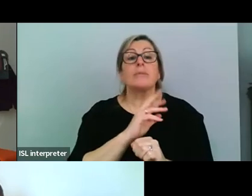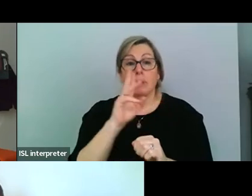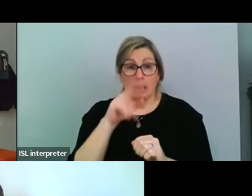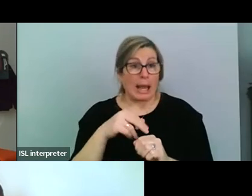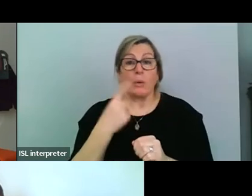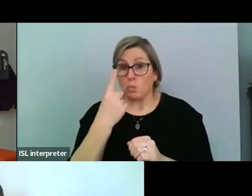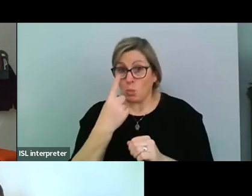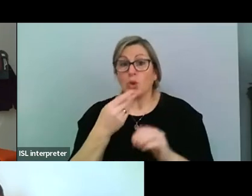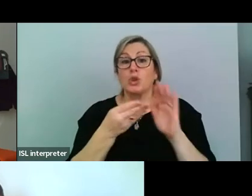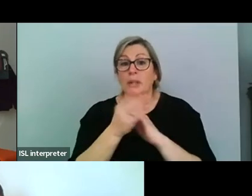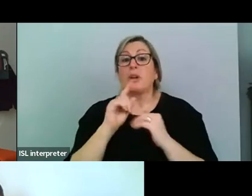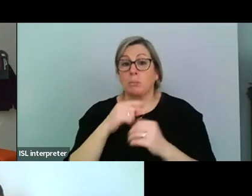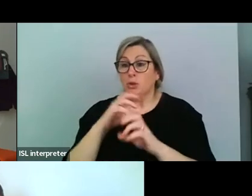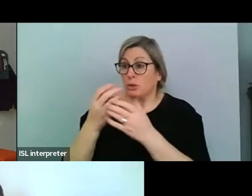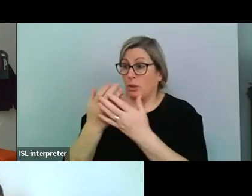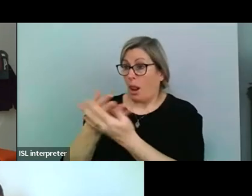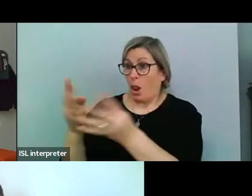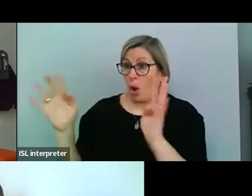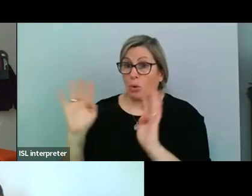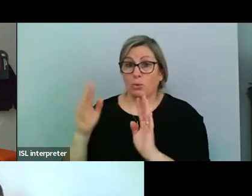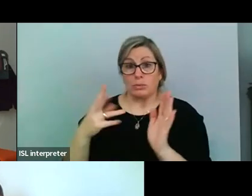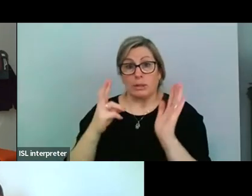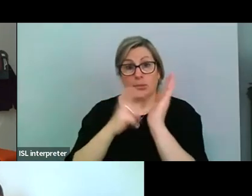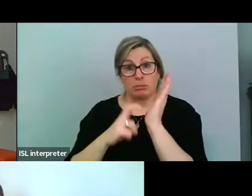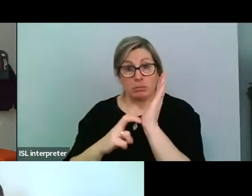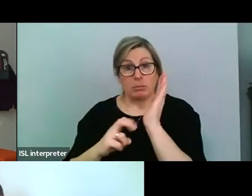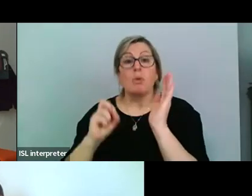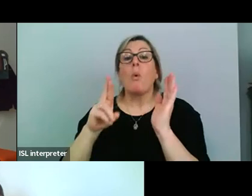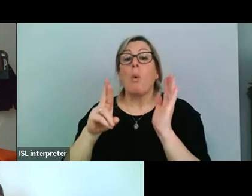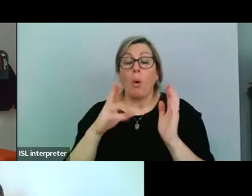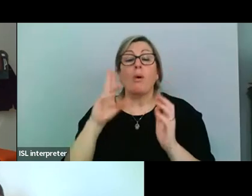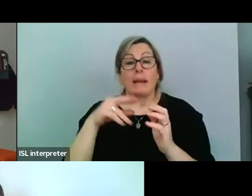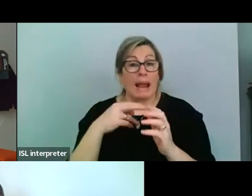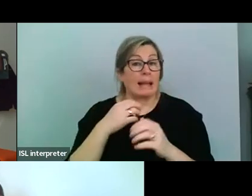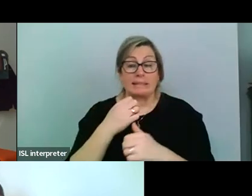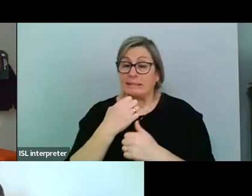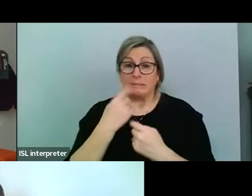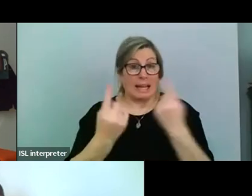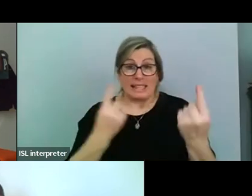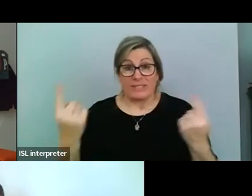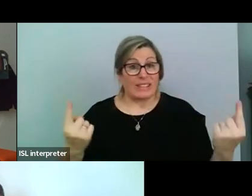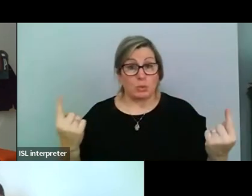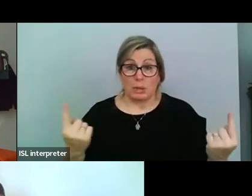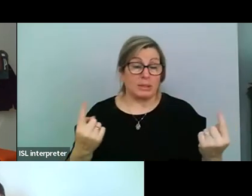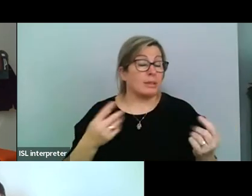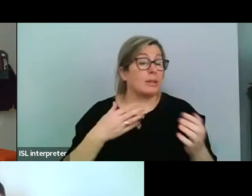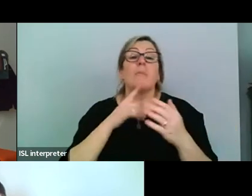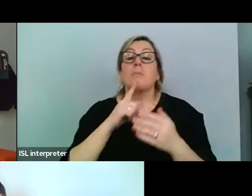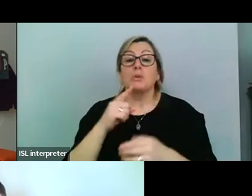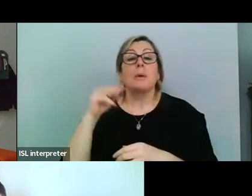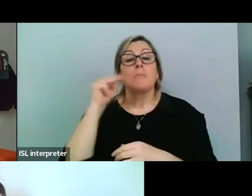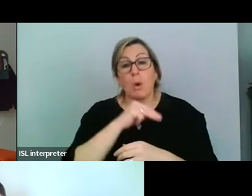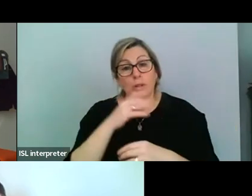on a submission or everybody makes their own. Again, what's really important is to just make sure that the information is